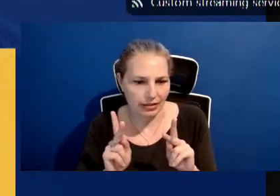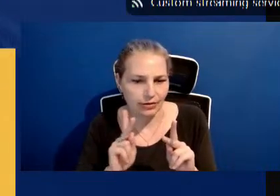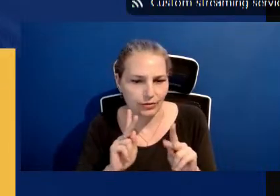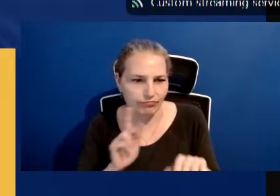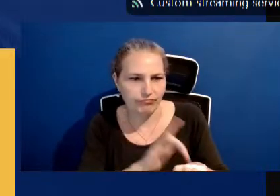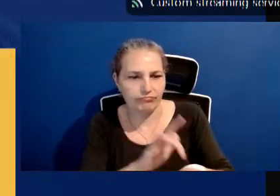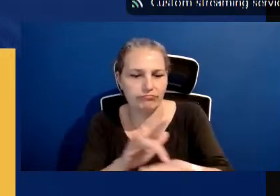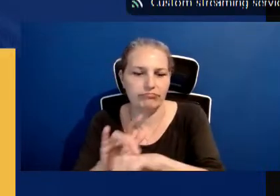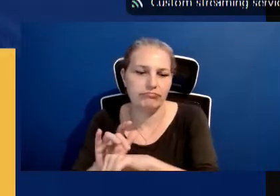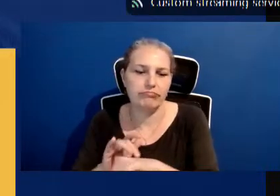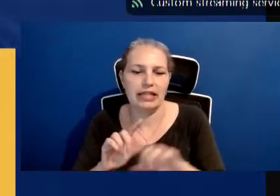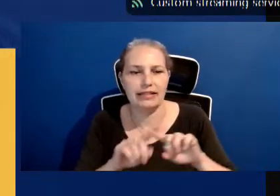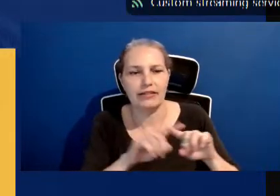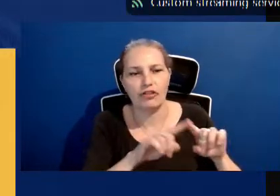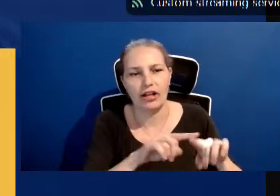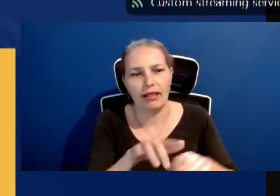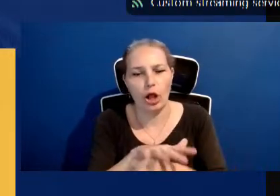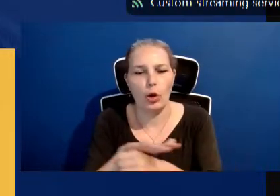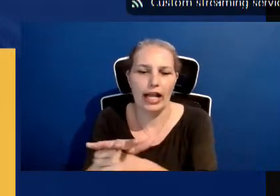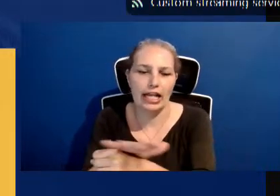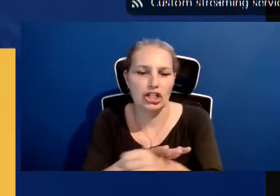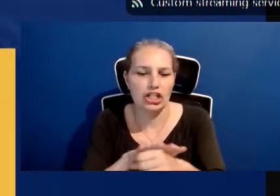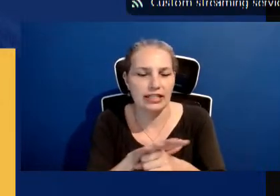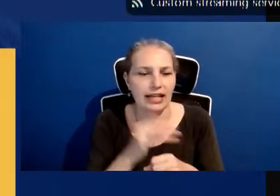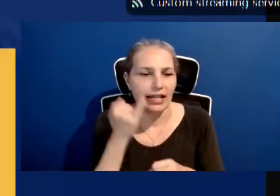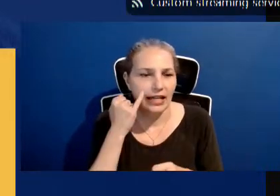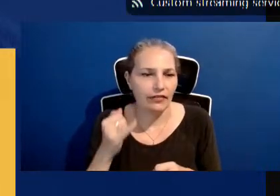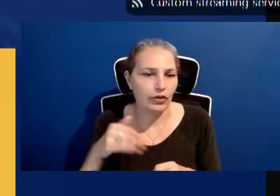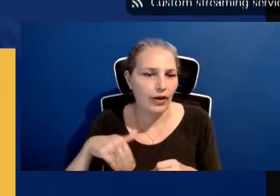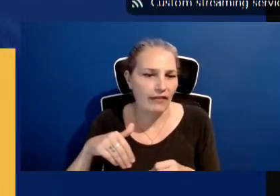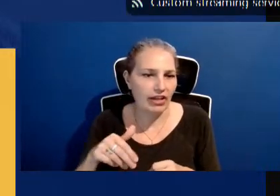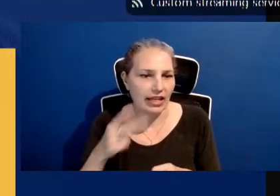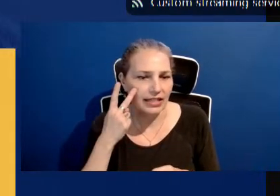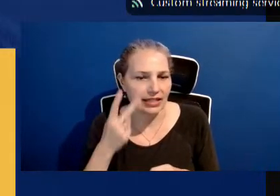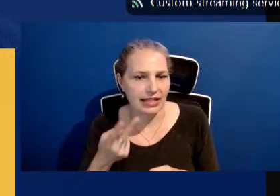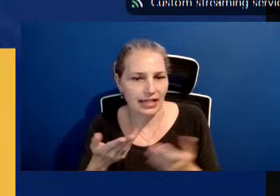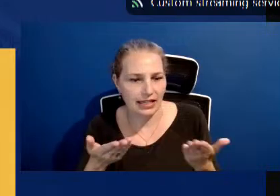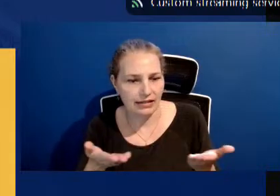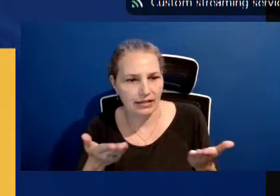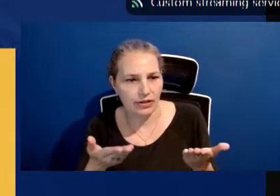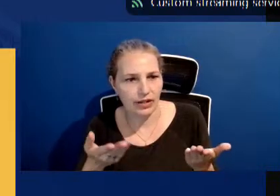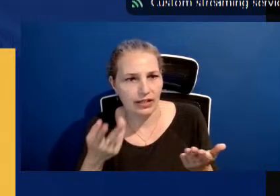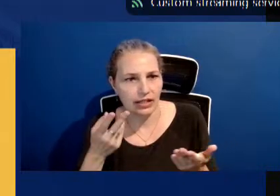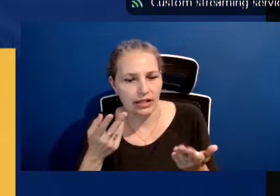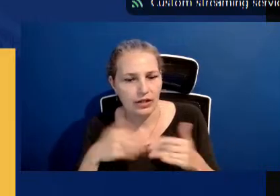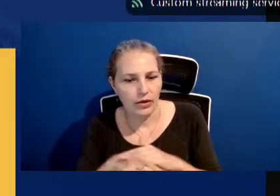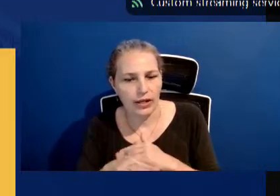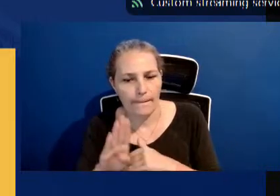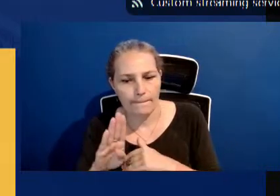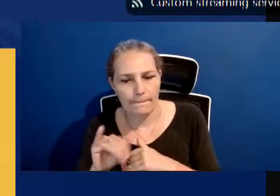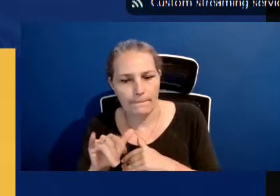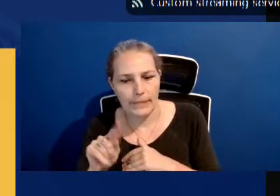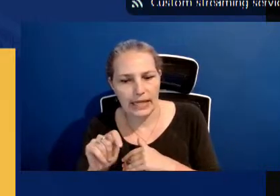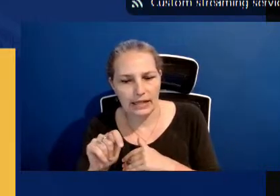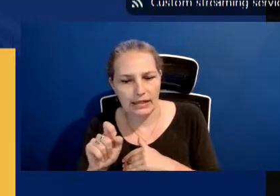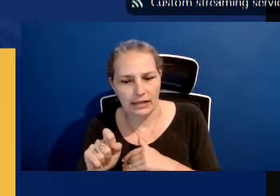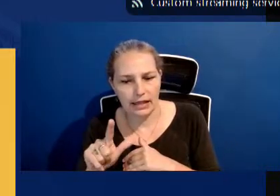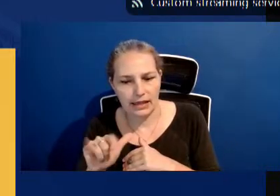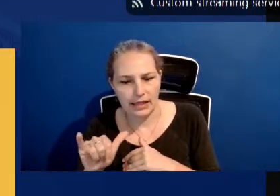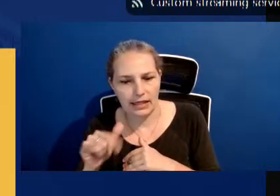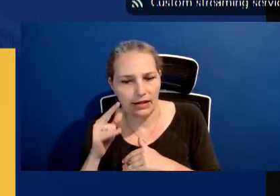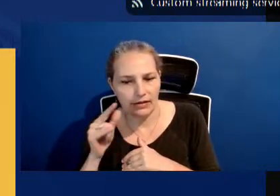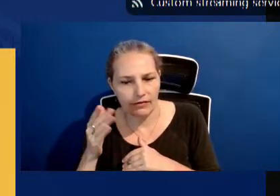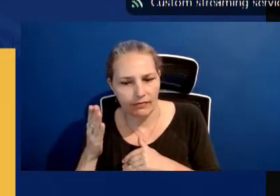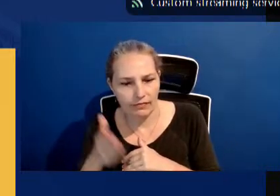locations. If you didn't see that already, please visit bit.ly/shoplocal